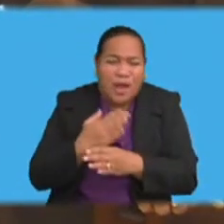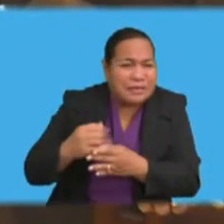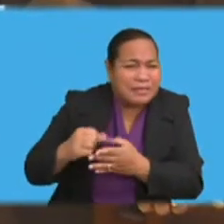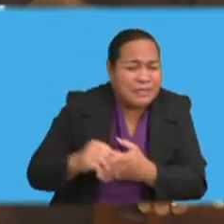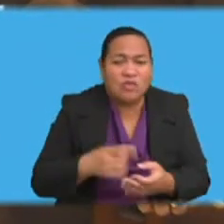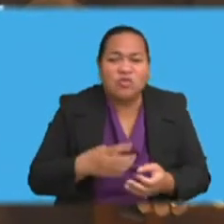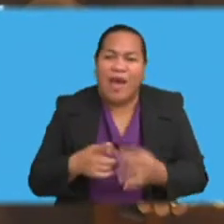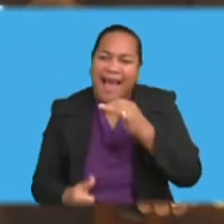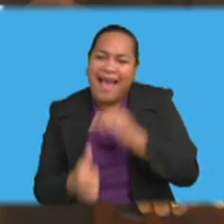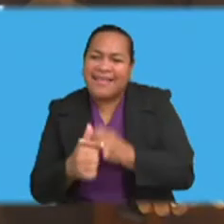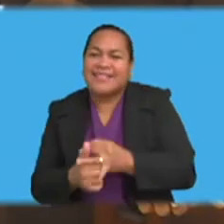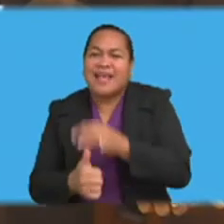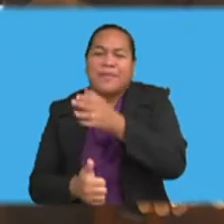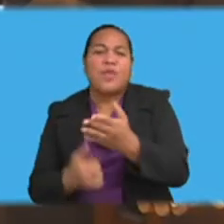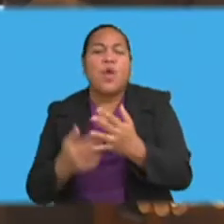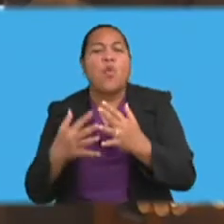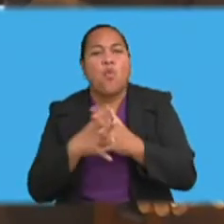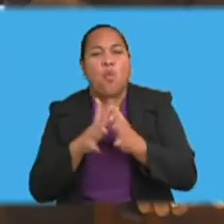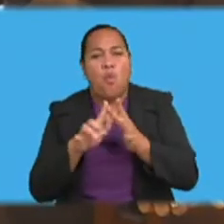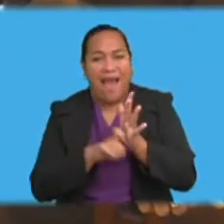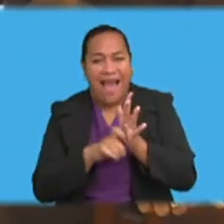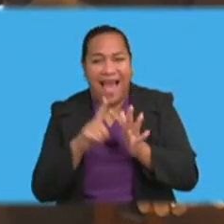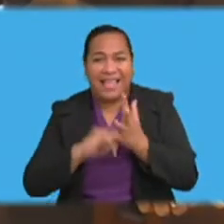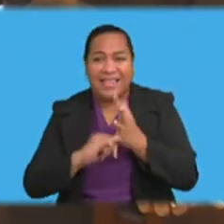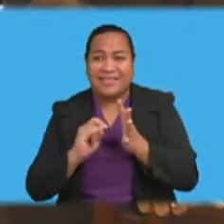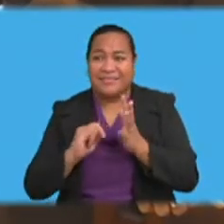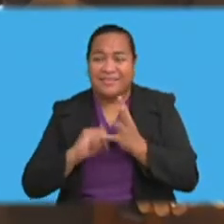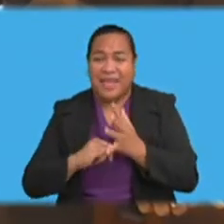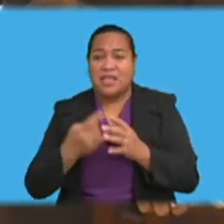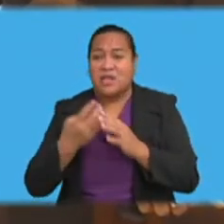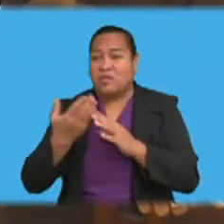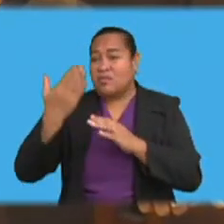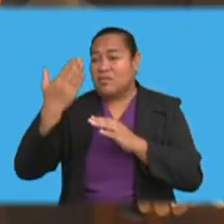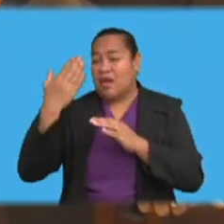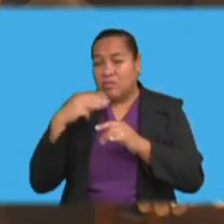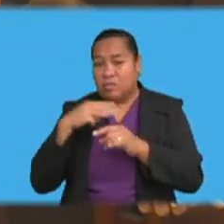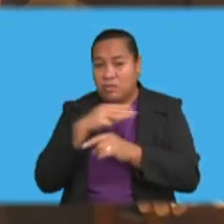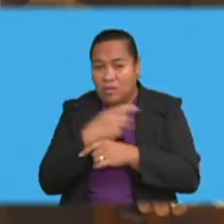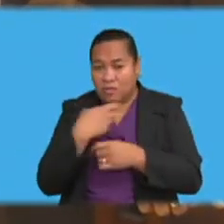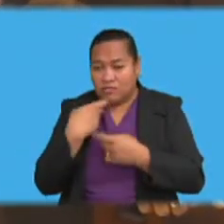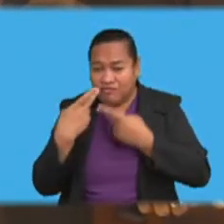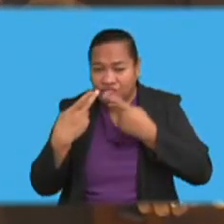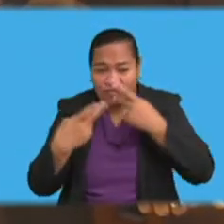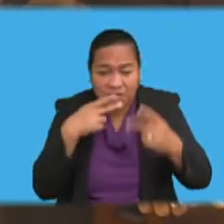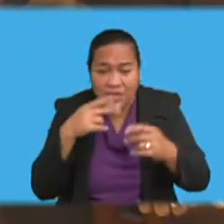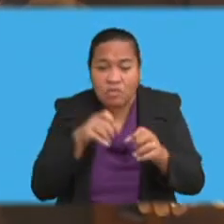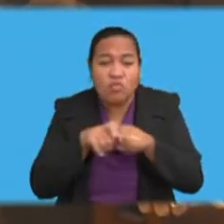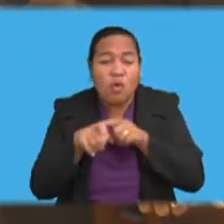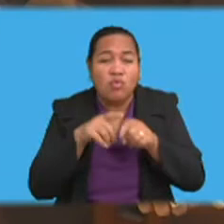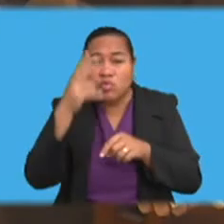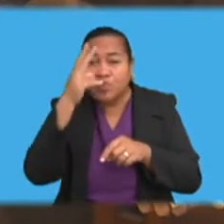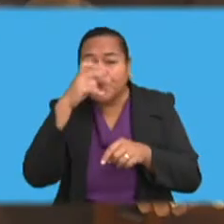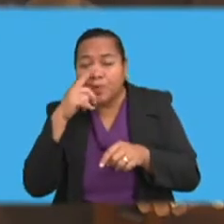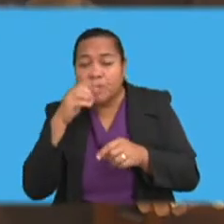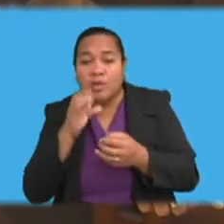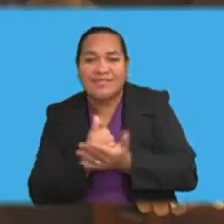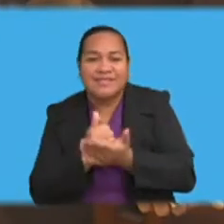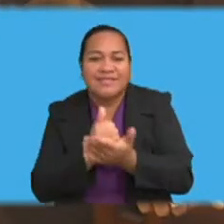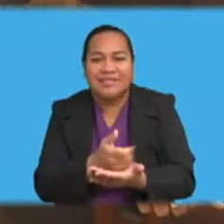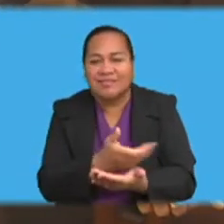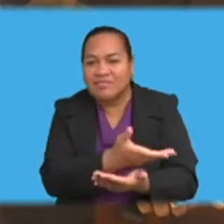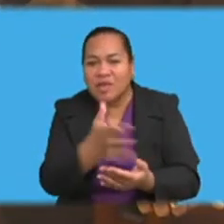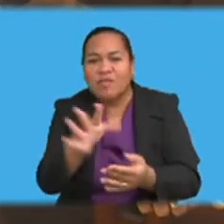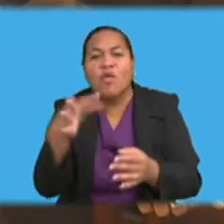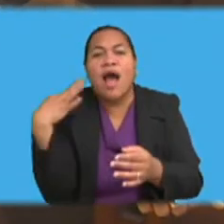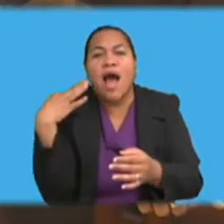access Wailesi. Over the past month, she had visited people in her village, namely the senior citizens, and assisted them with their subsidy